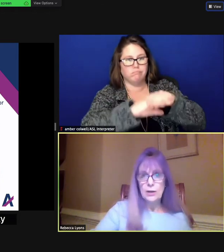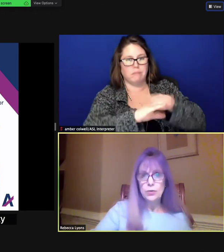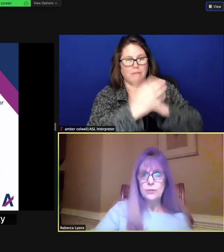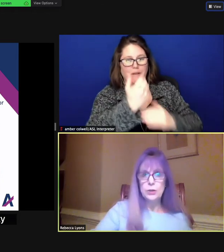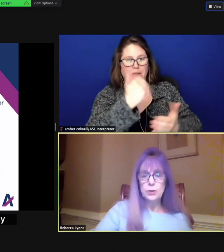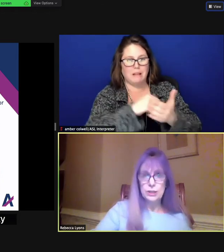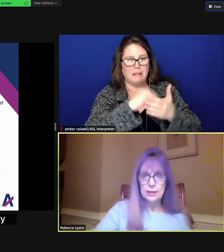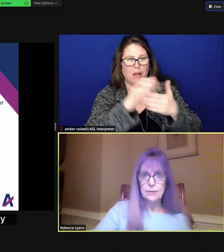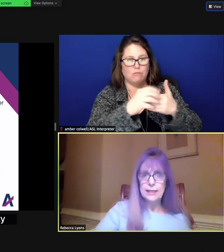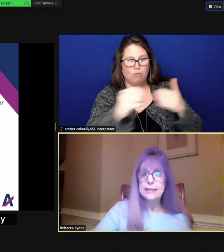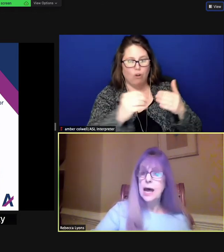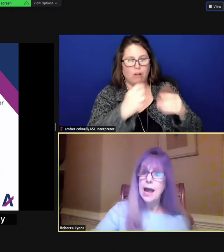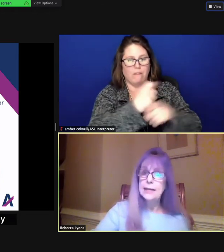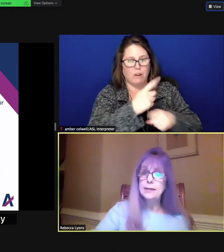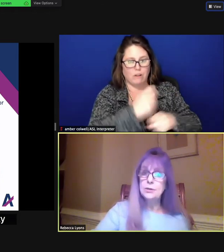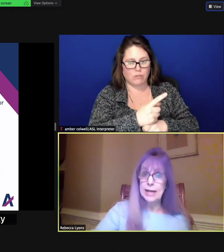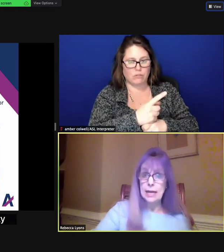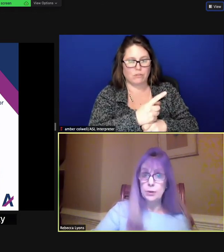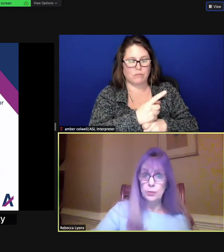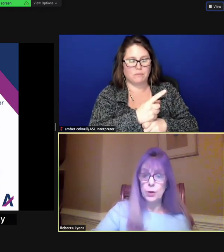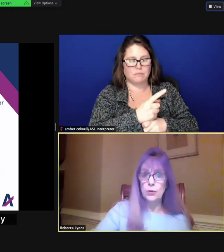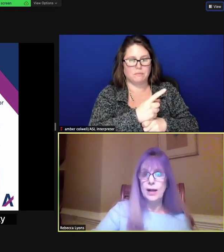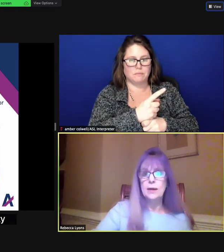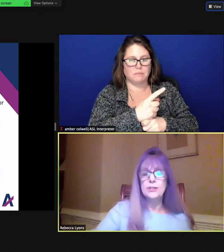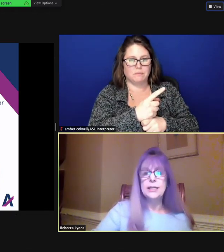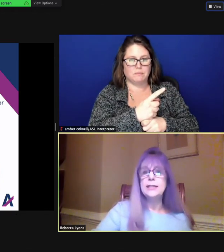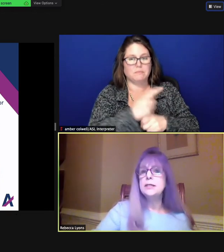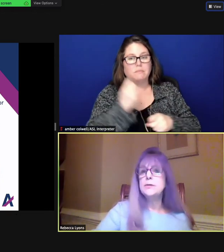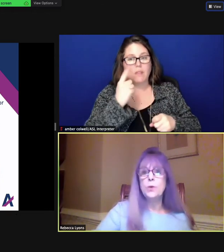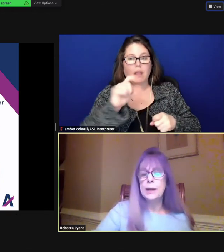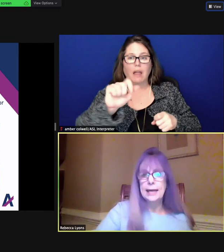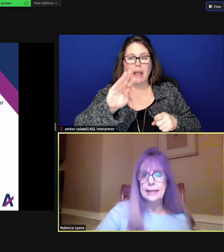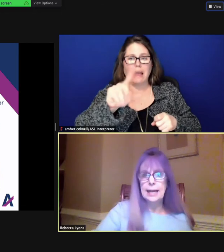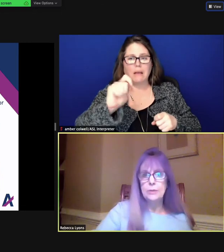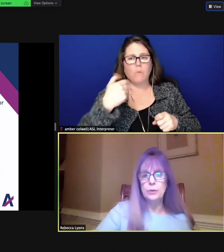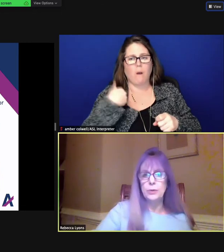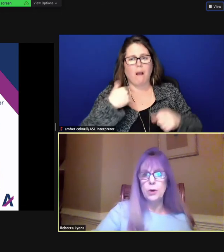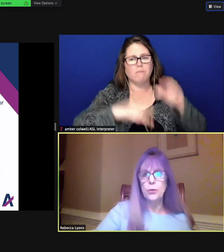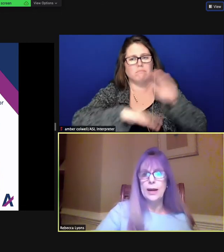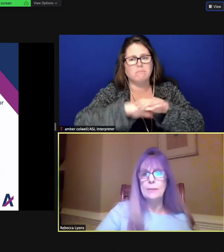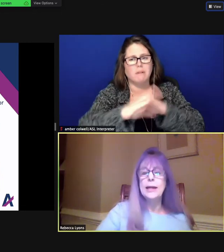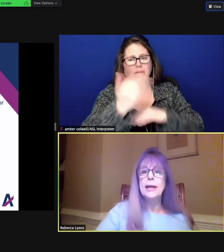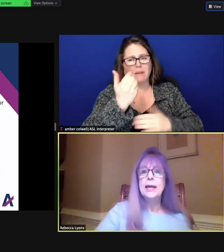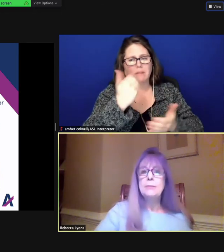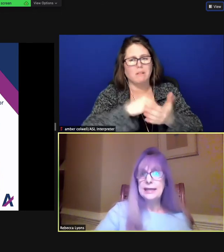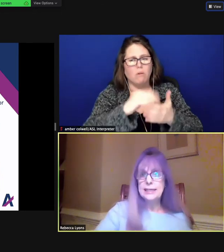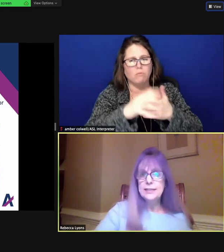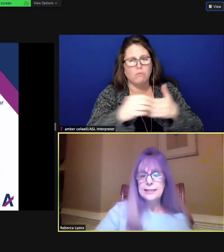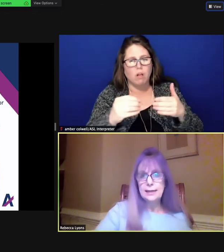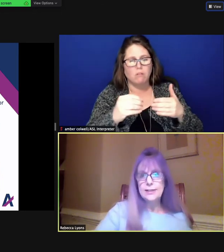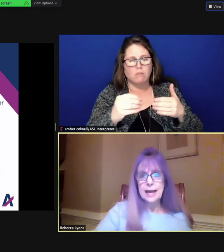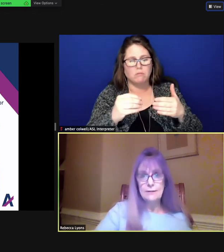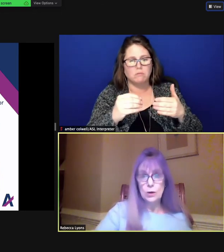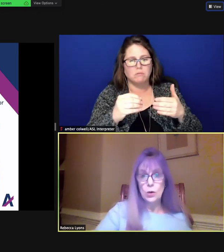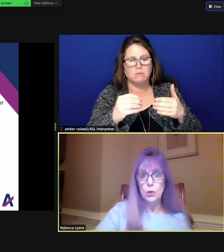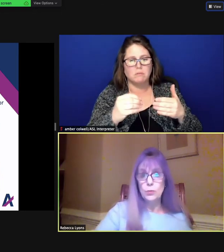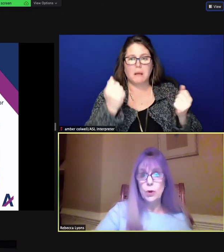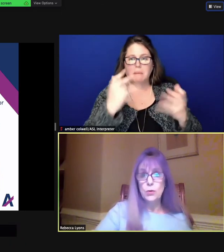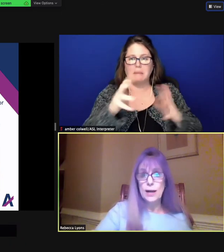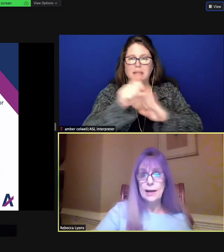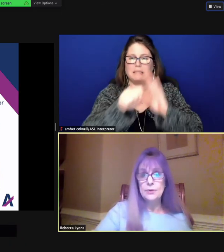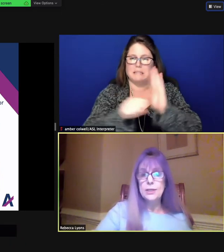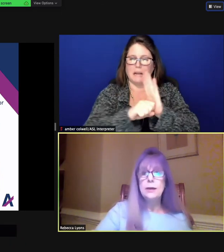$15,000 contribution limit tied to ABLE programs, and this is for any ABLE program. Many states have their